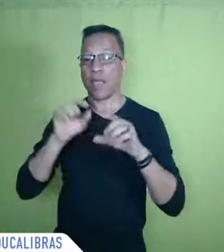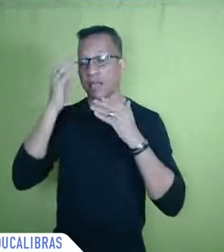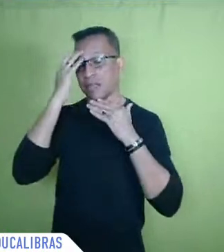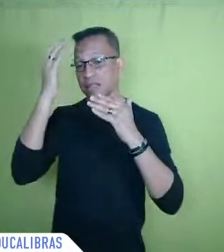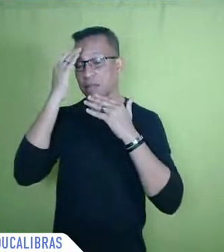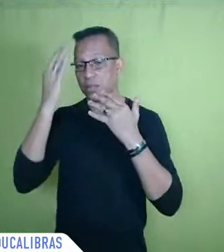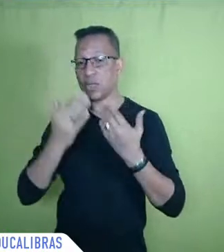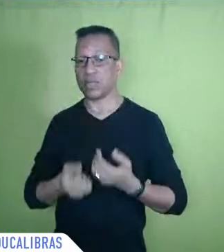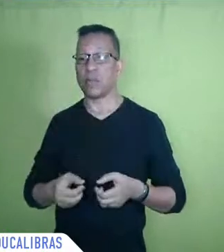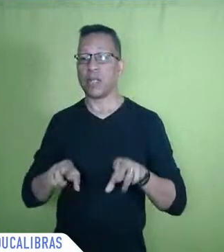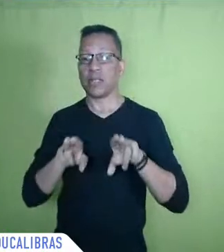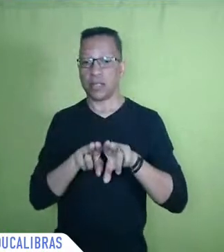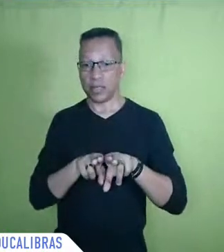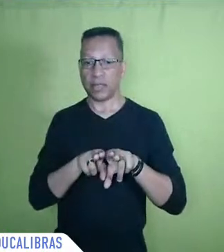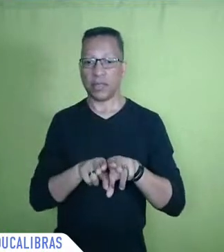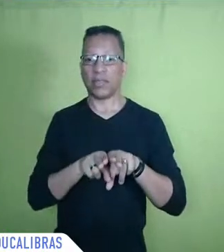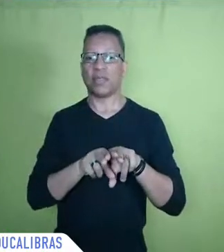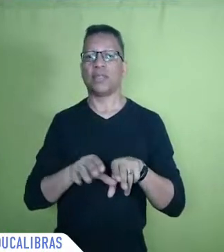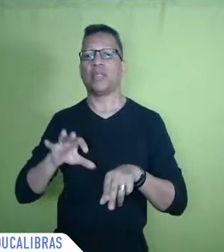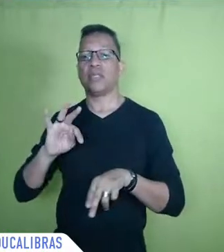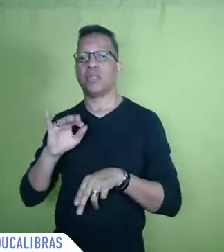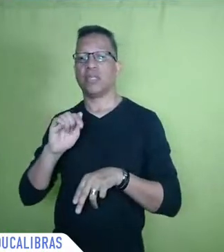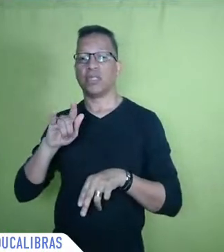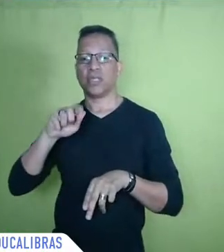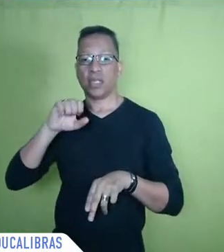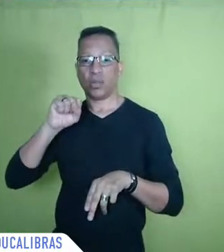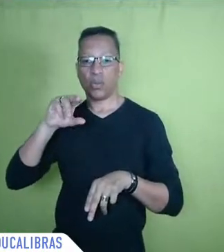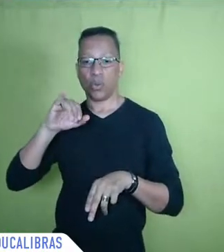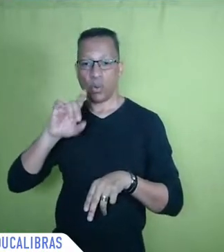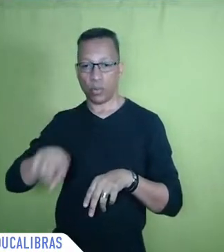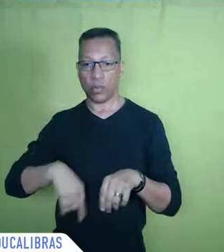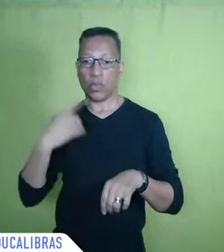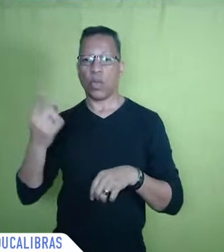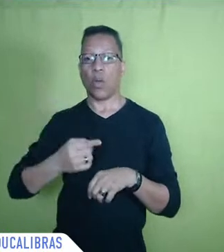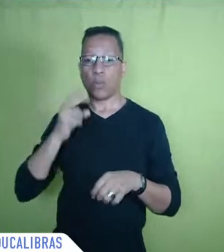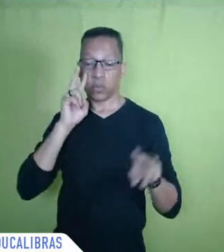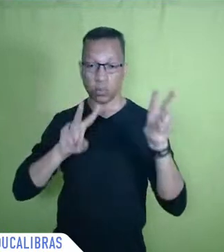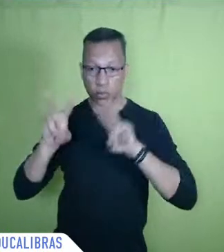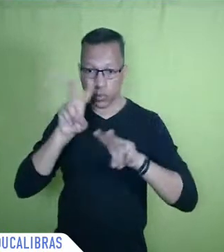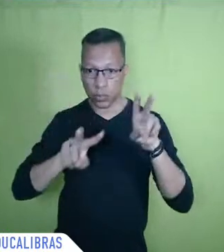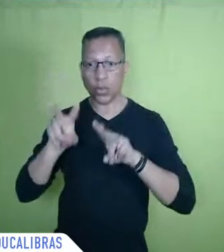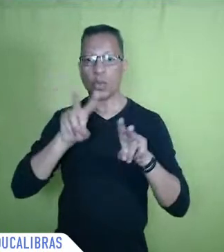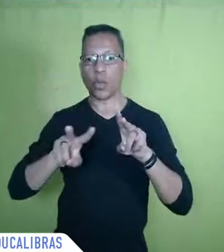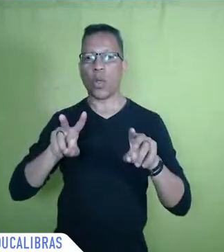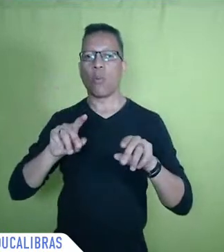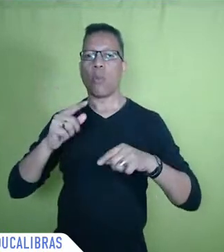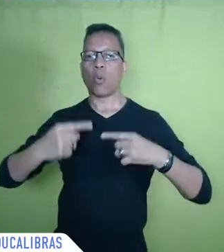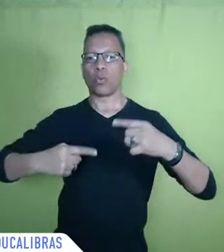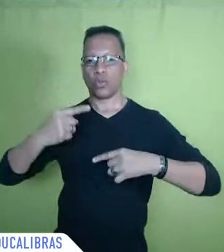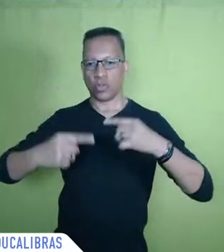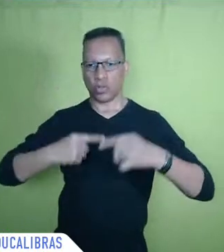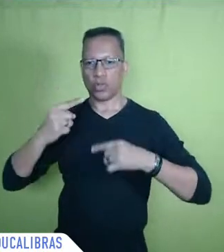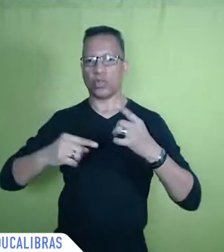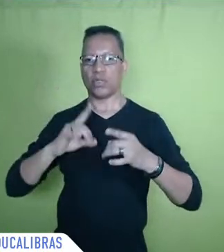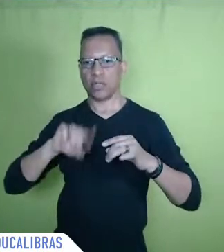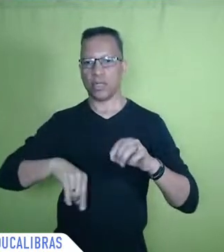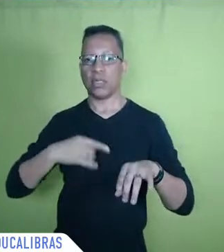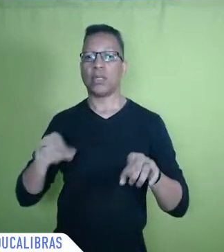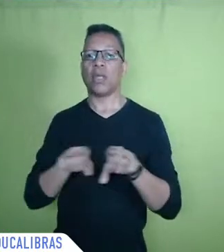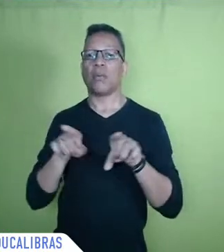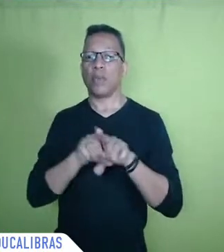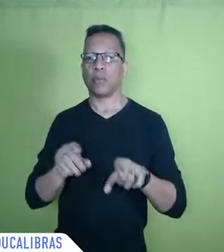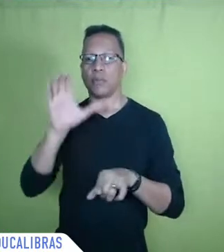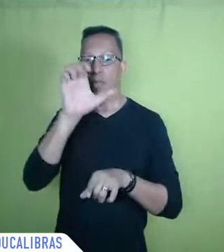of our team, we thank our partners, the Setubal Foundation, Sciences Po